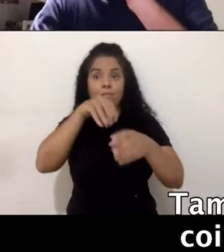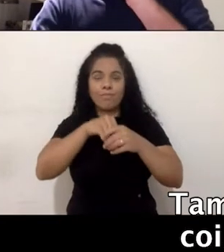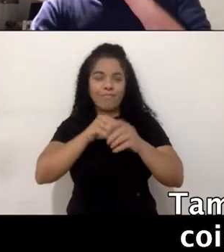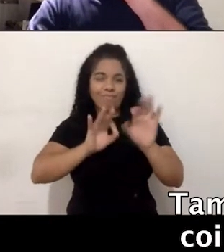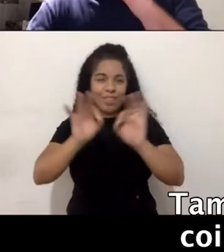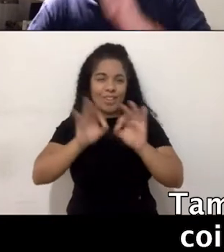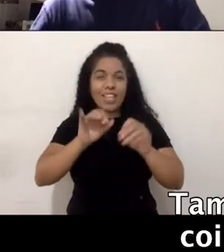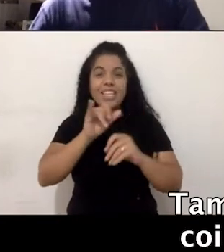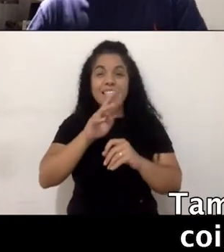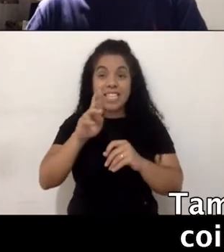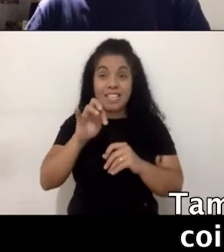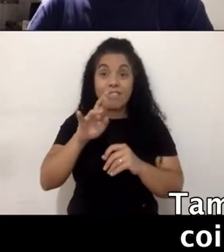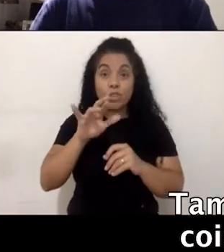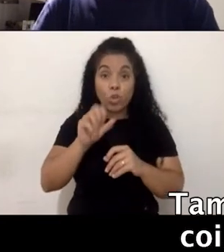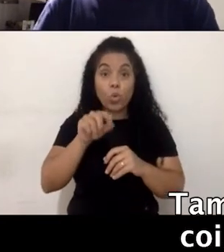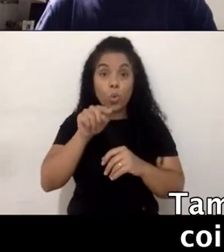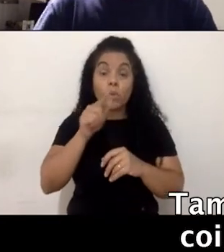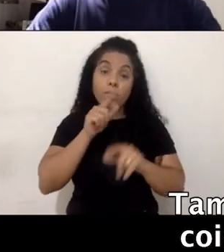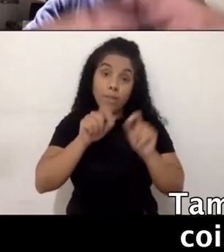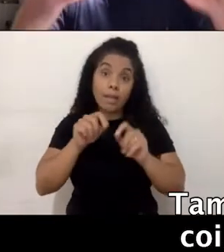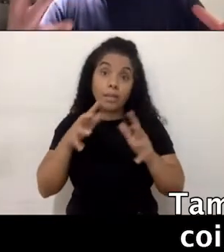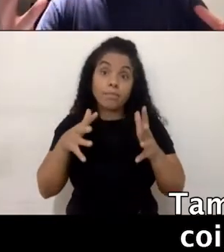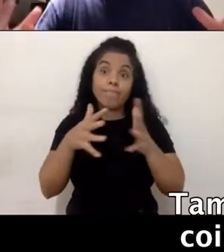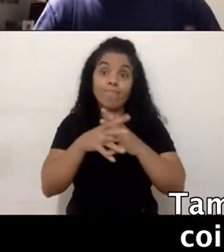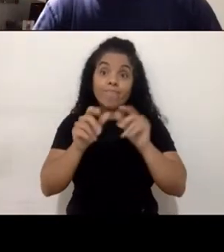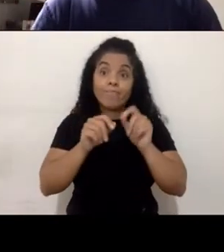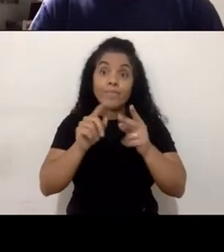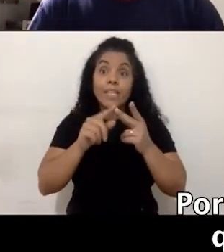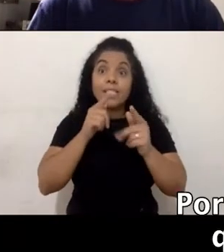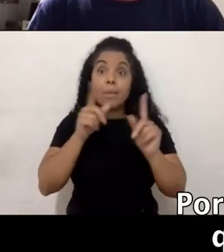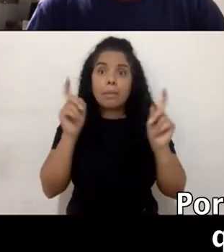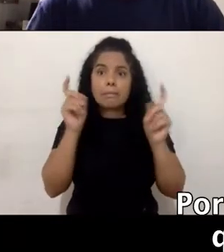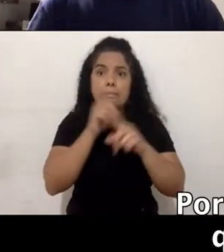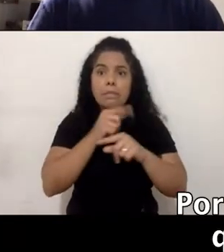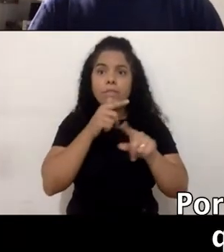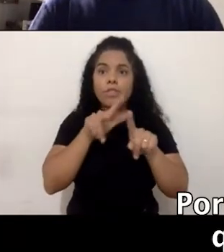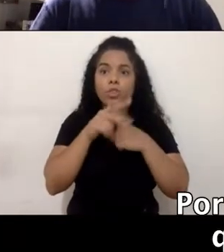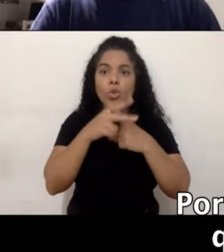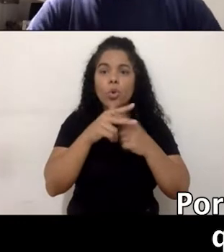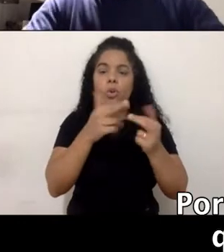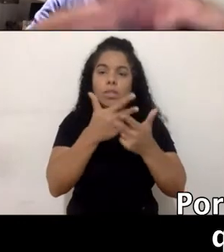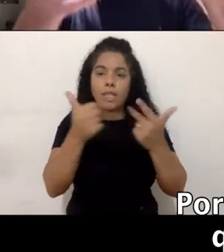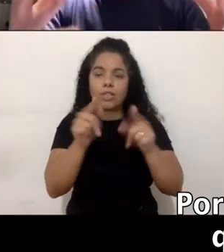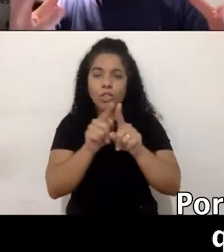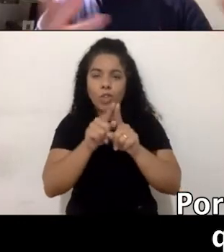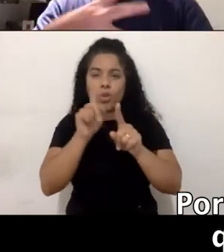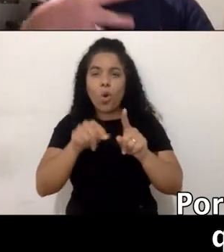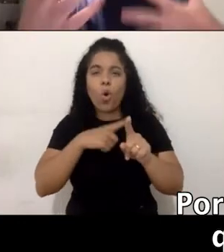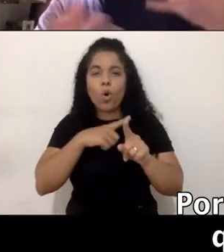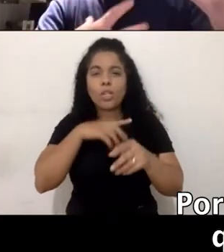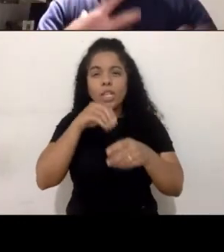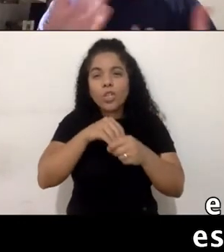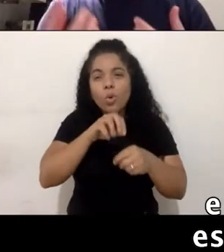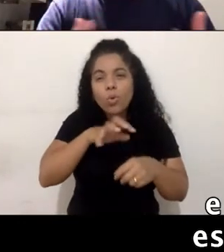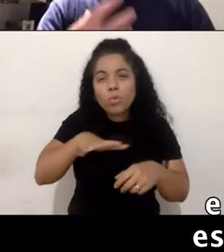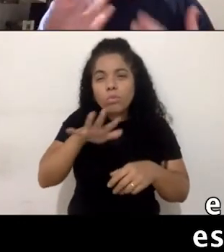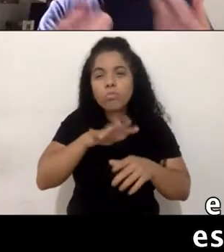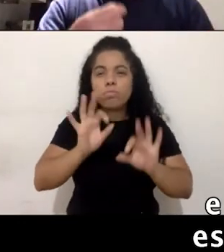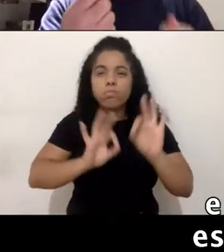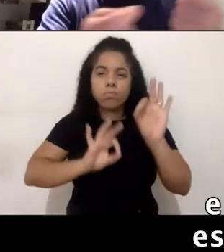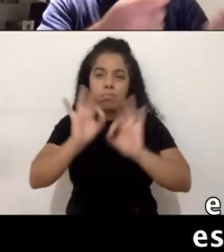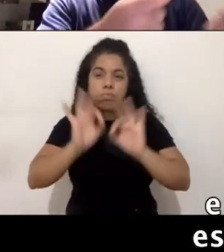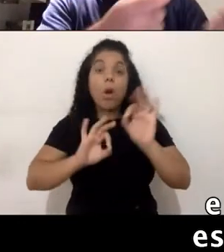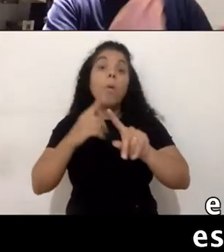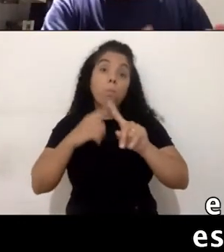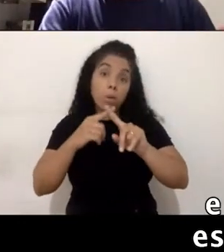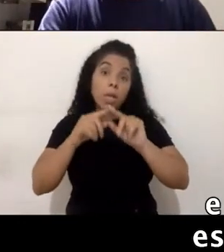It's also very hard to fix things in these large projects. For one thing, because there's so much in there, it can be difficult to kind of pull apart and understand